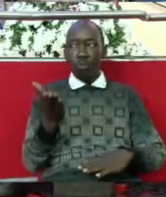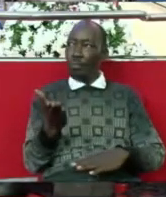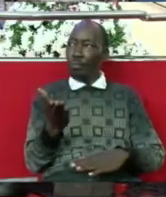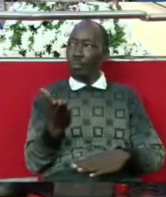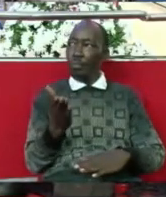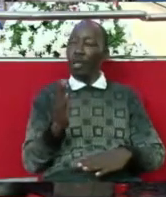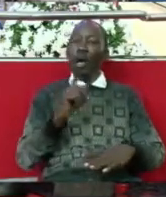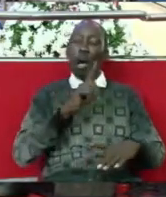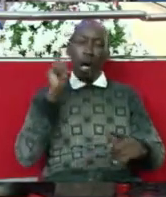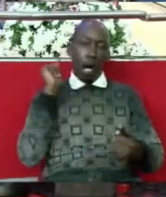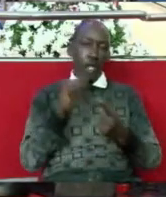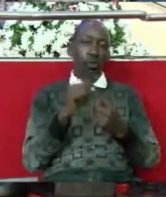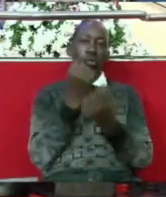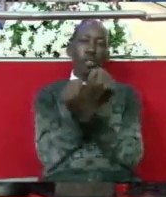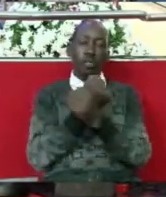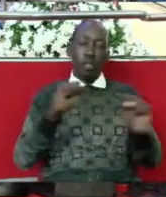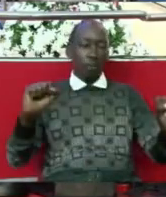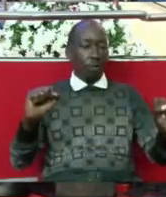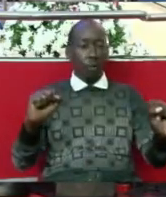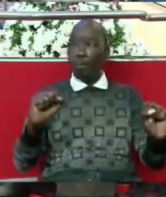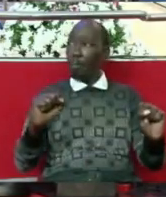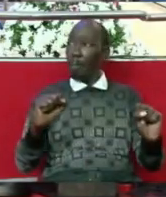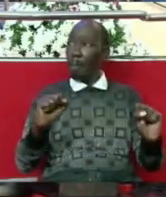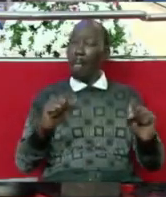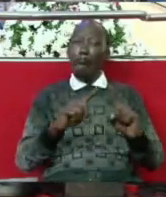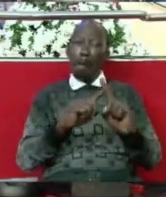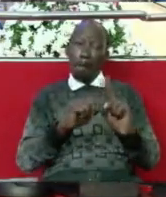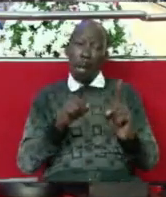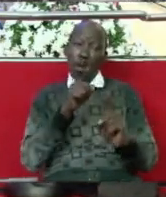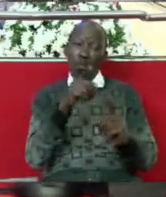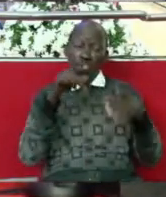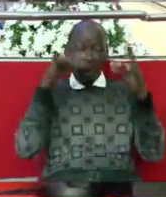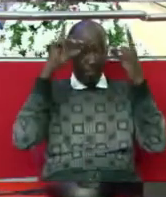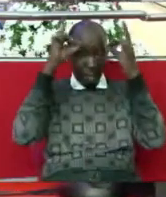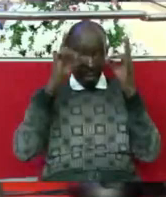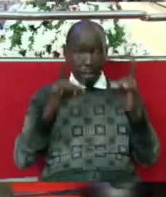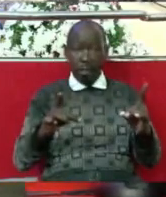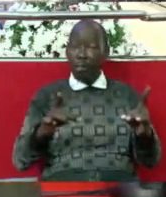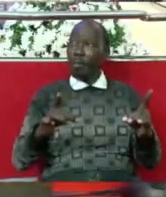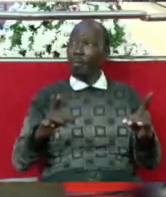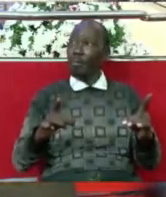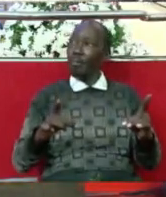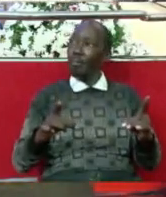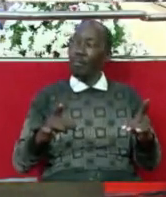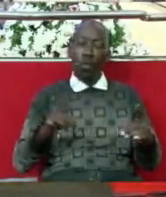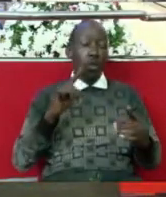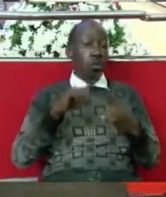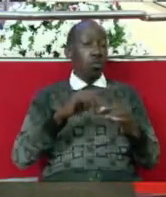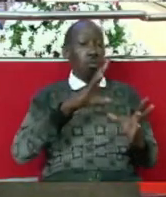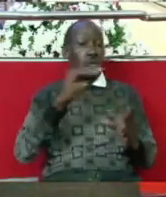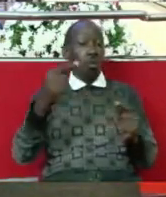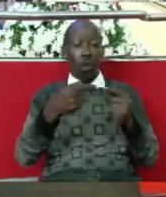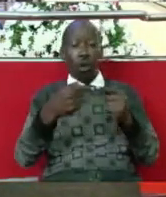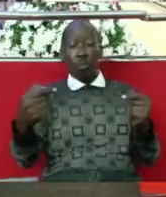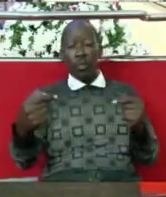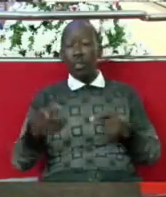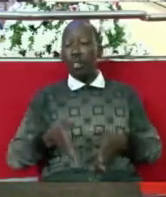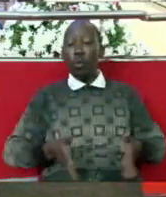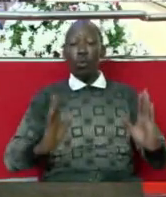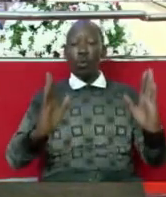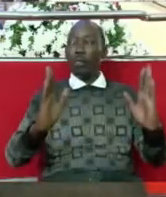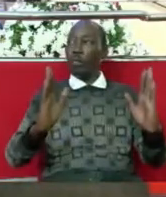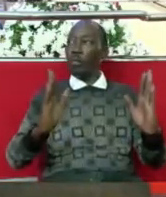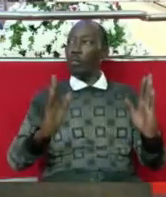to salvation. Akakuita kwenye wokovu. But you have decided. Lakini umeamua. To go the opposite direction. Kwenda